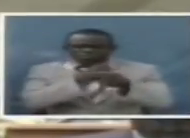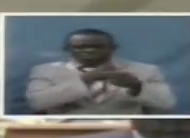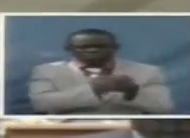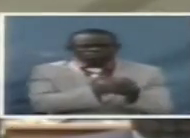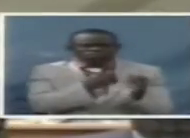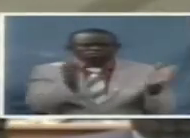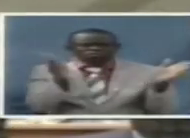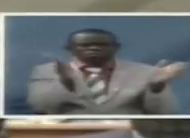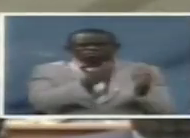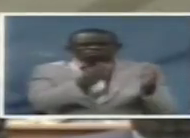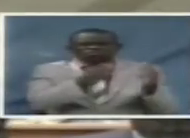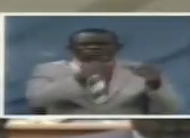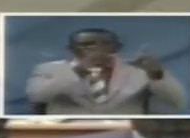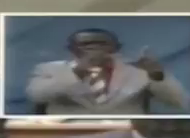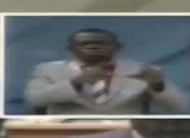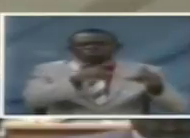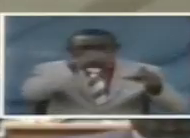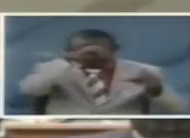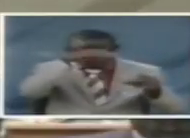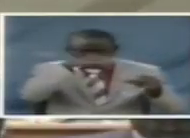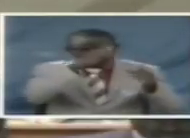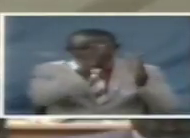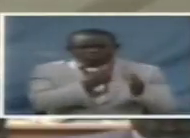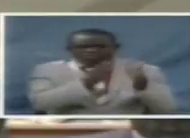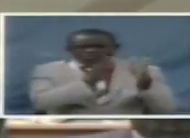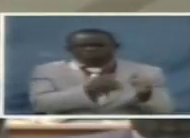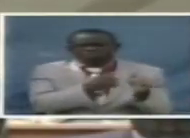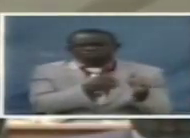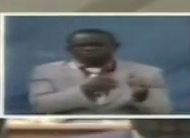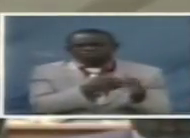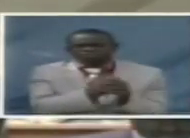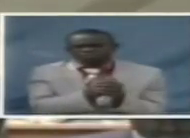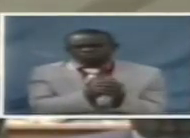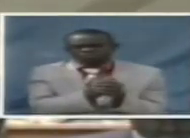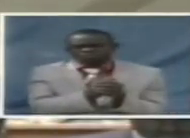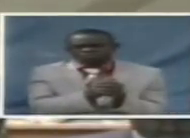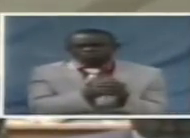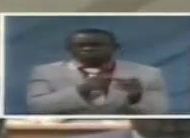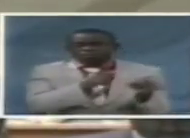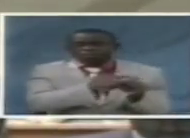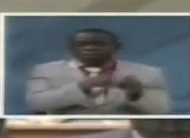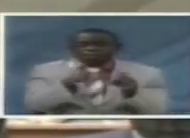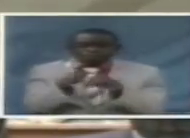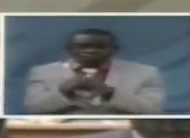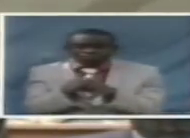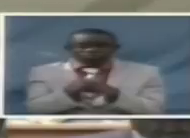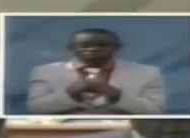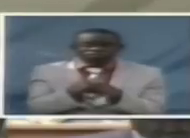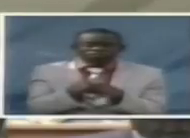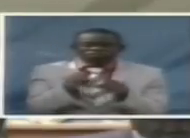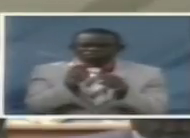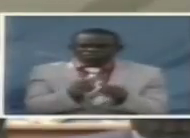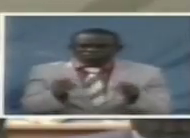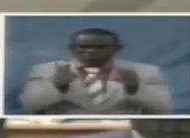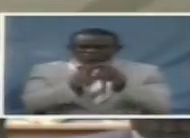through the development mineral capacity building program. Further, promotion of